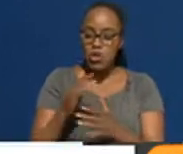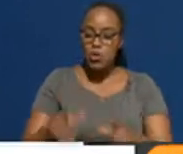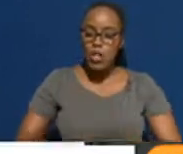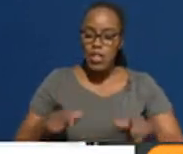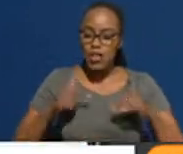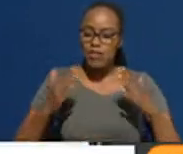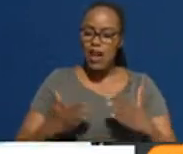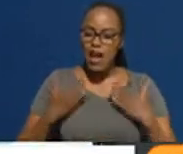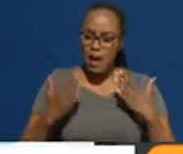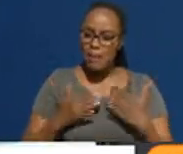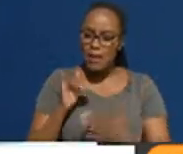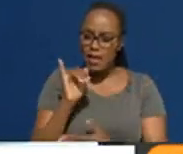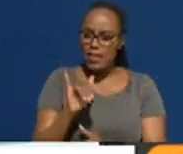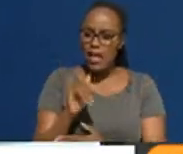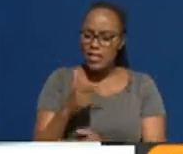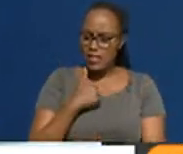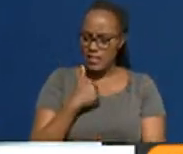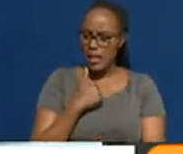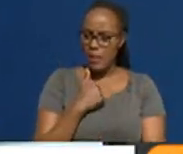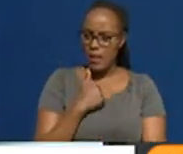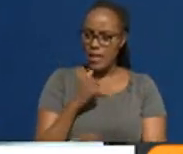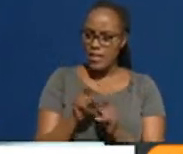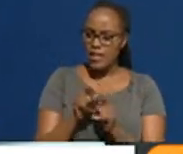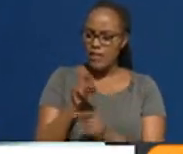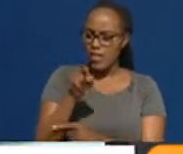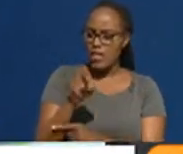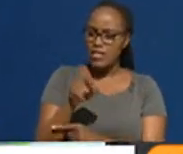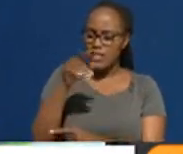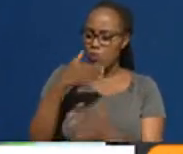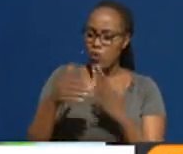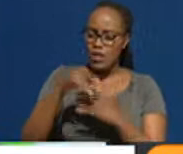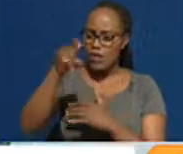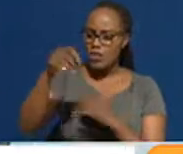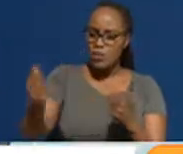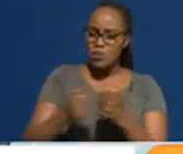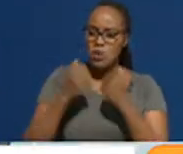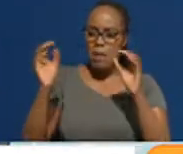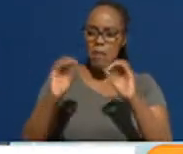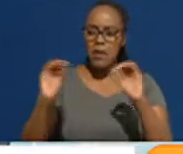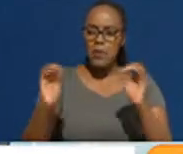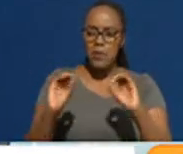happily. That's really not what should happen.